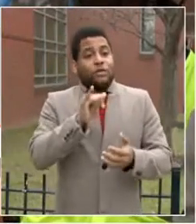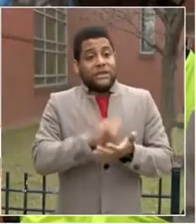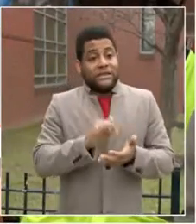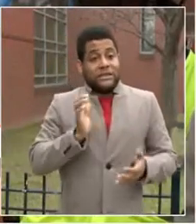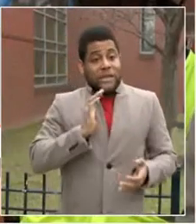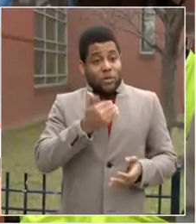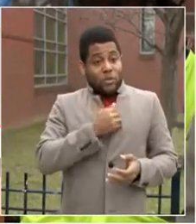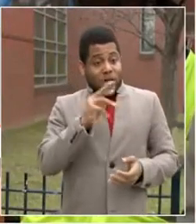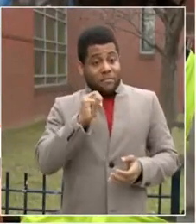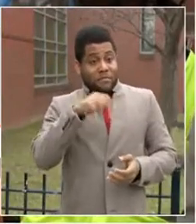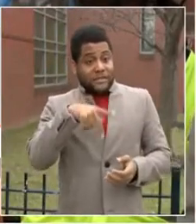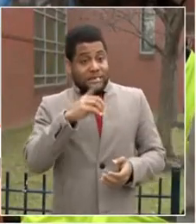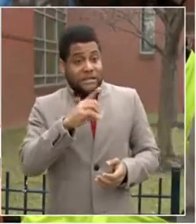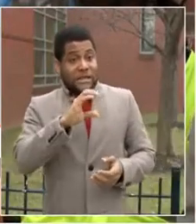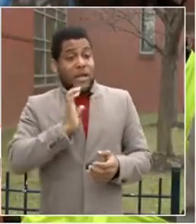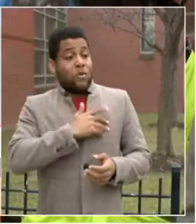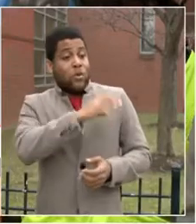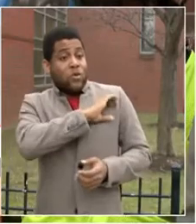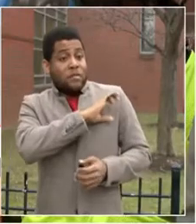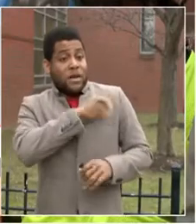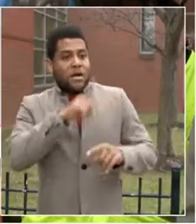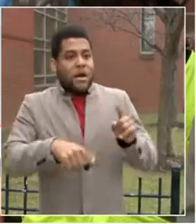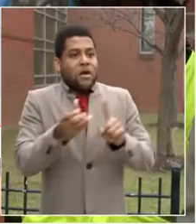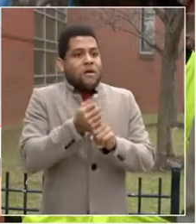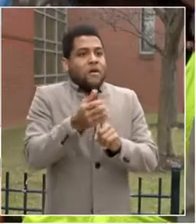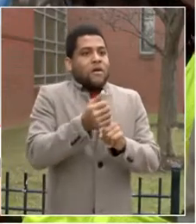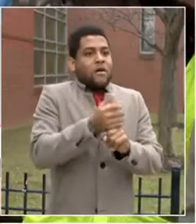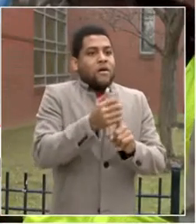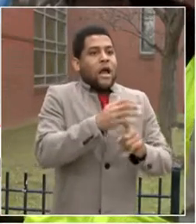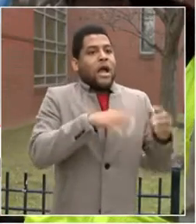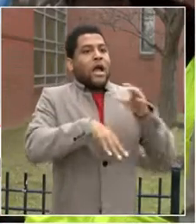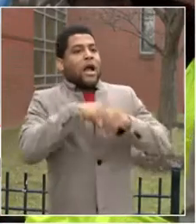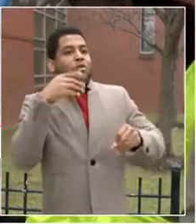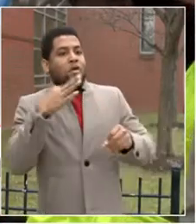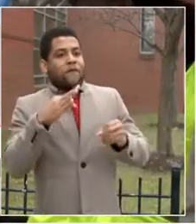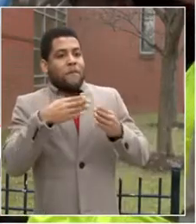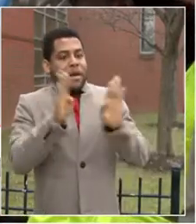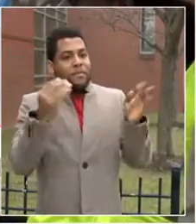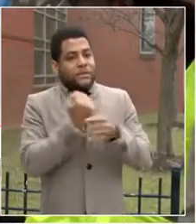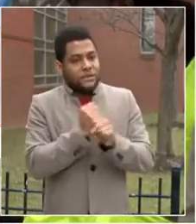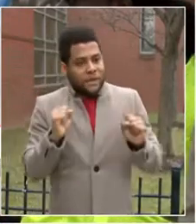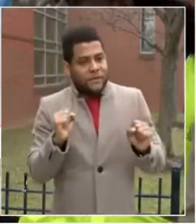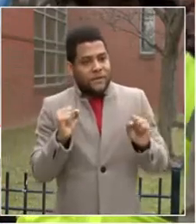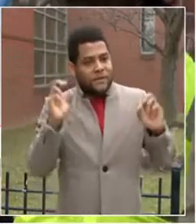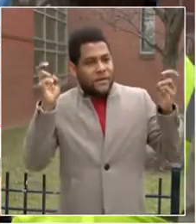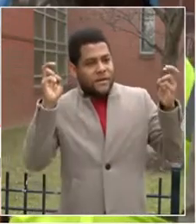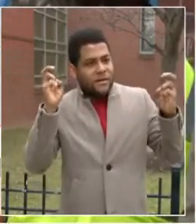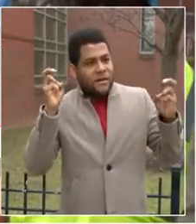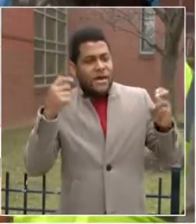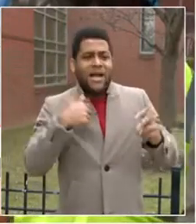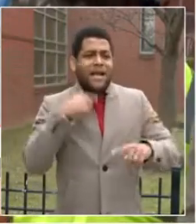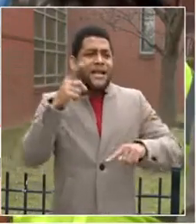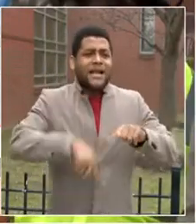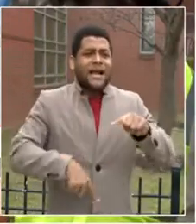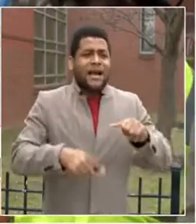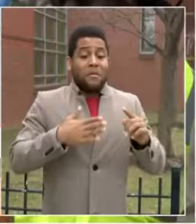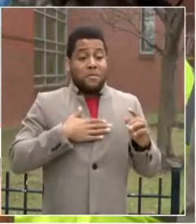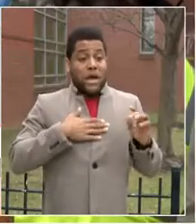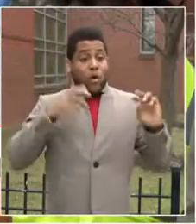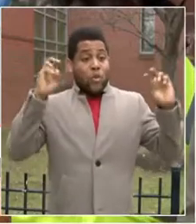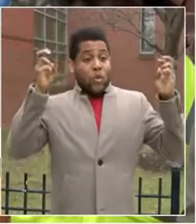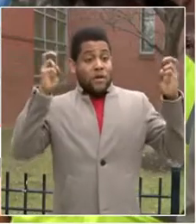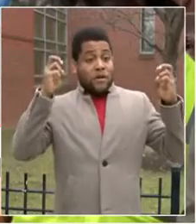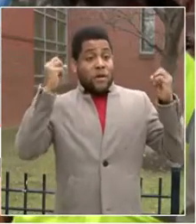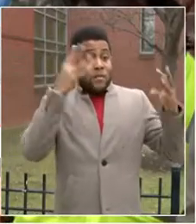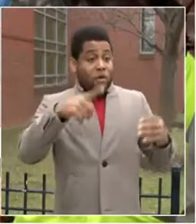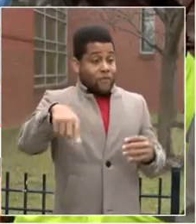we cannot arrest our way out of public safety. My favorite quote, and many people have heard me say it before, especially those on